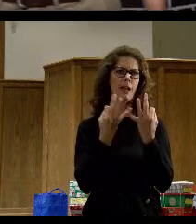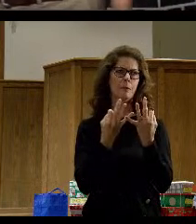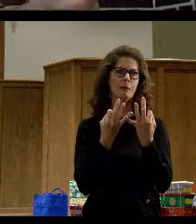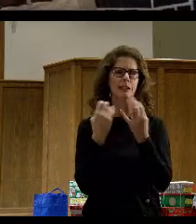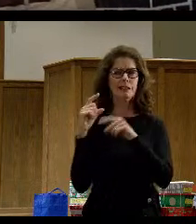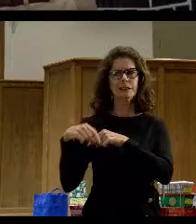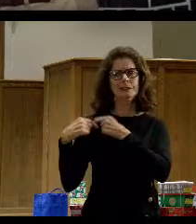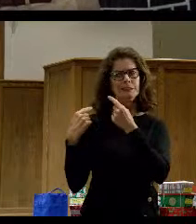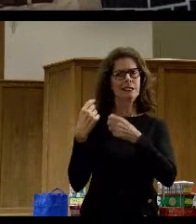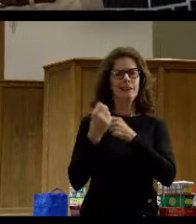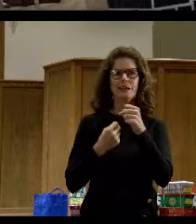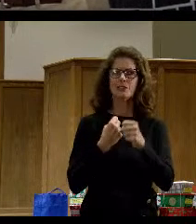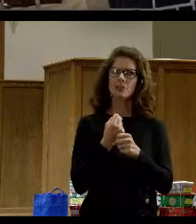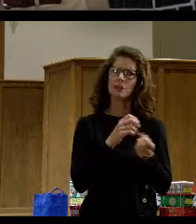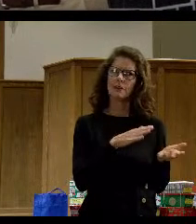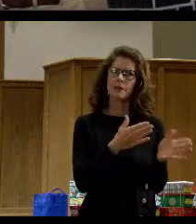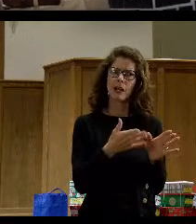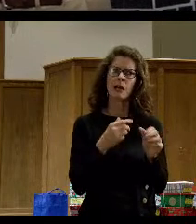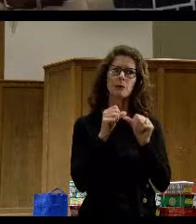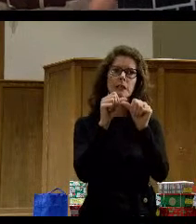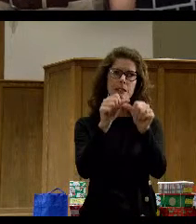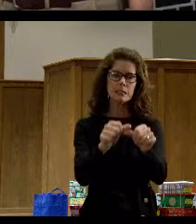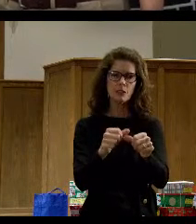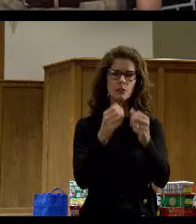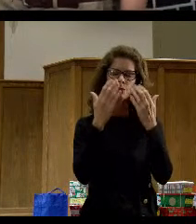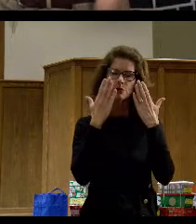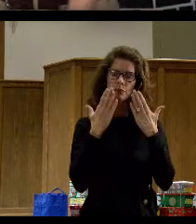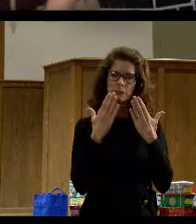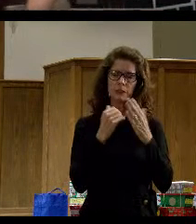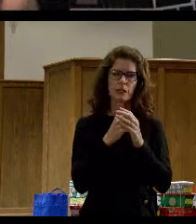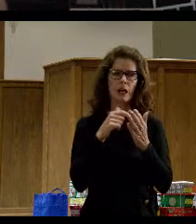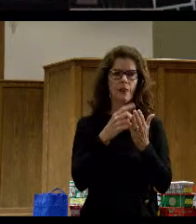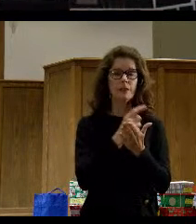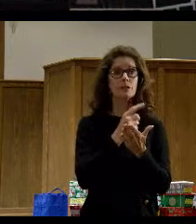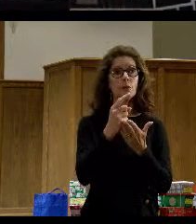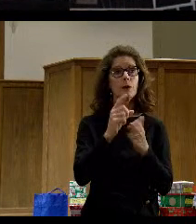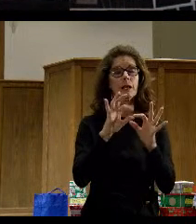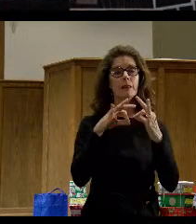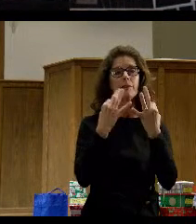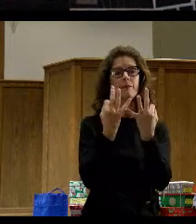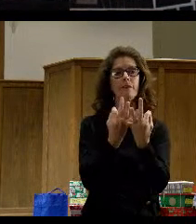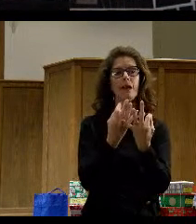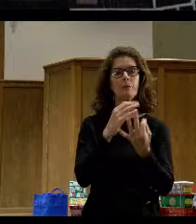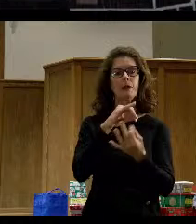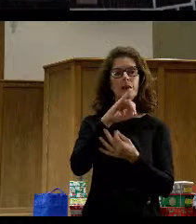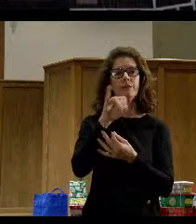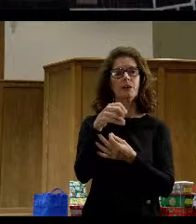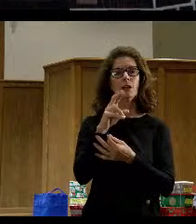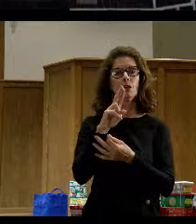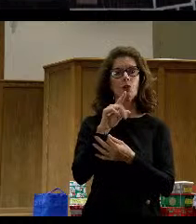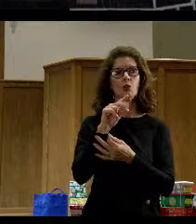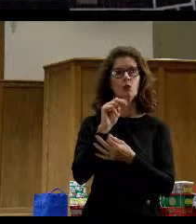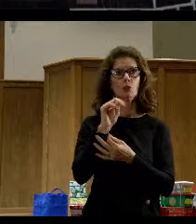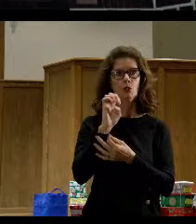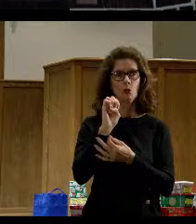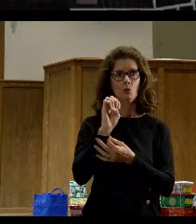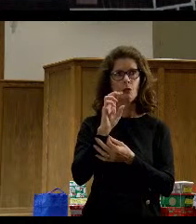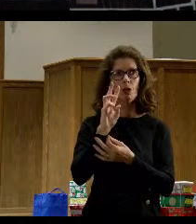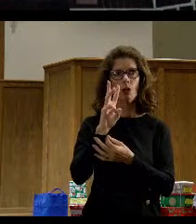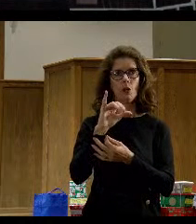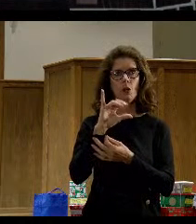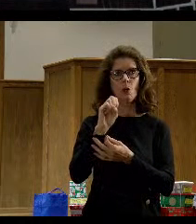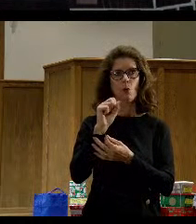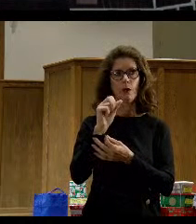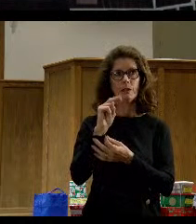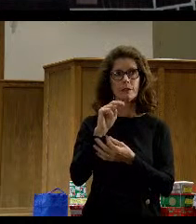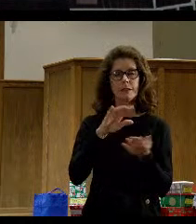so we continue to grieve and mourn that. And this week we are grieving with the family of June Wilson and Katie Knox. June passed